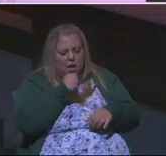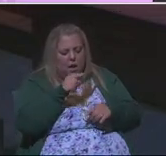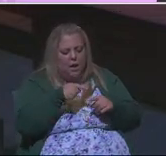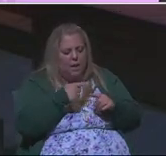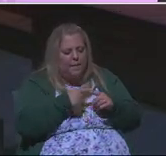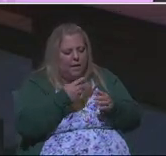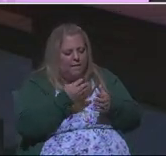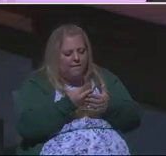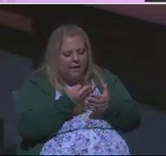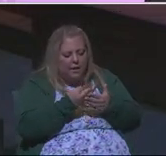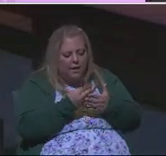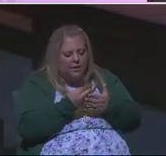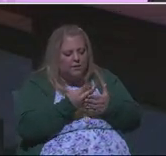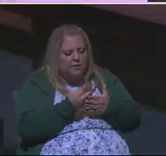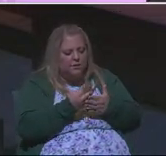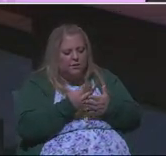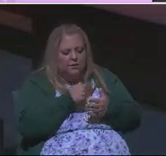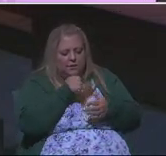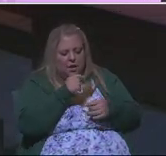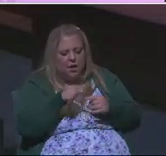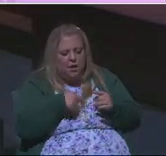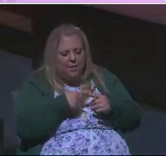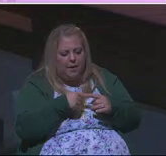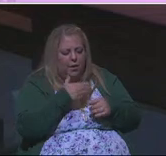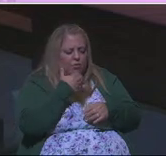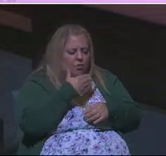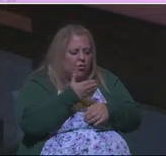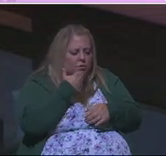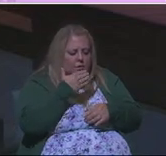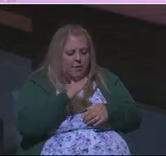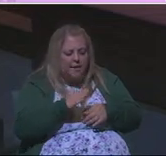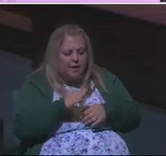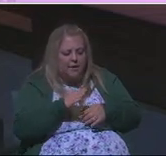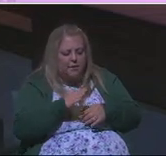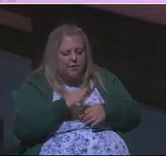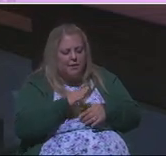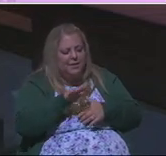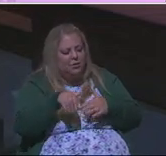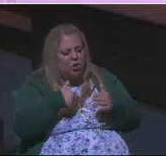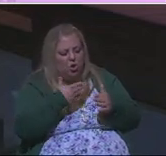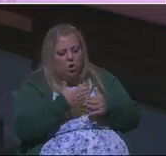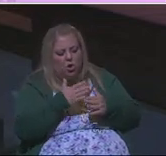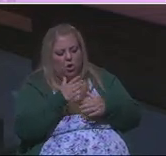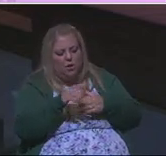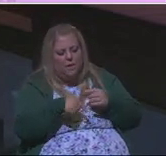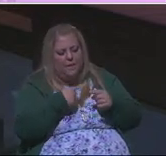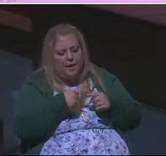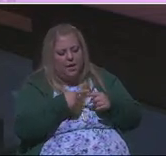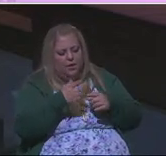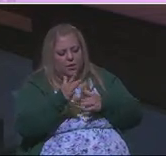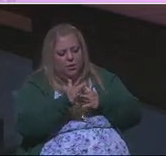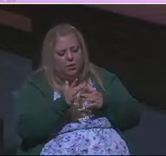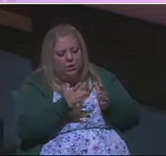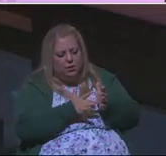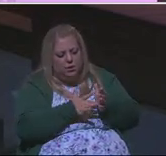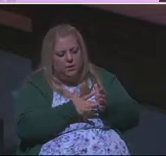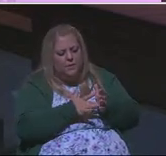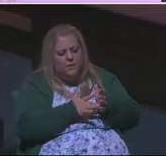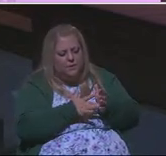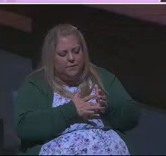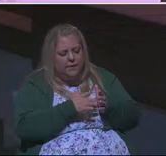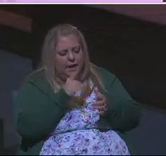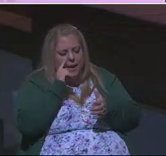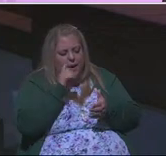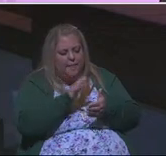This is not about how good or bad you are. This is all about Jesus. And I believe with all my